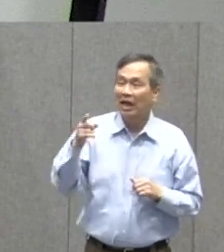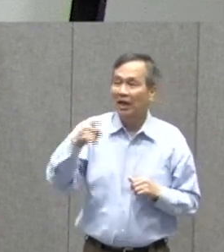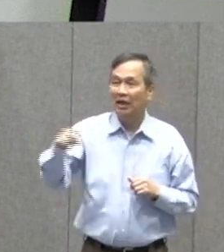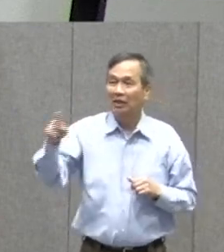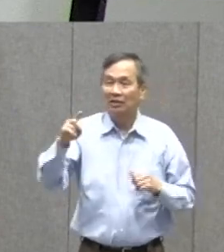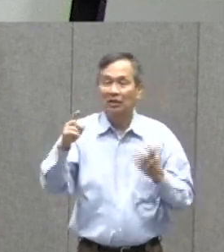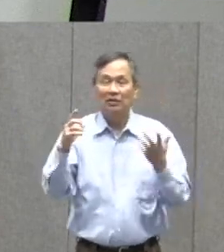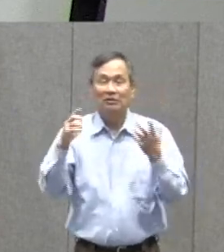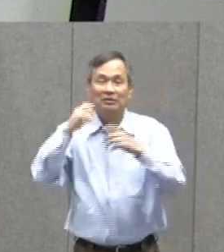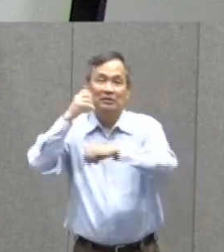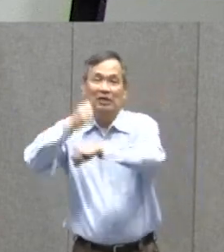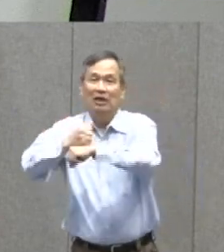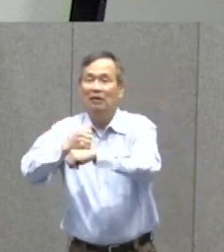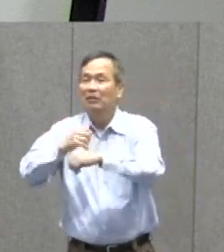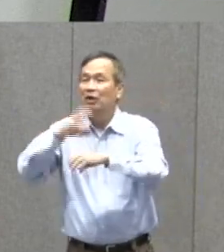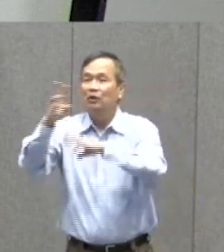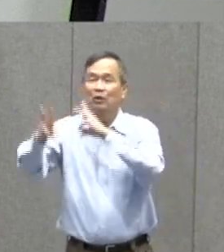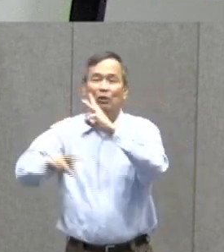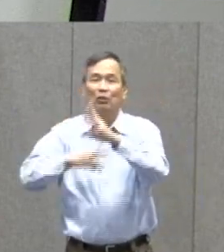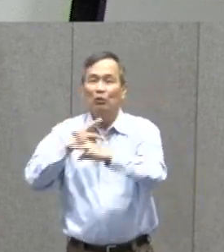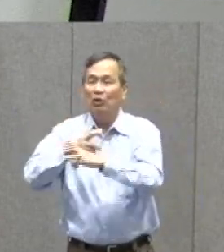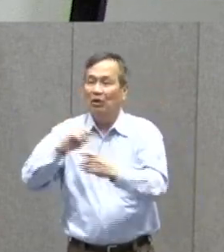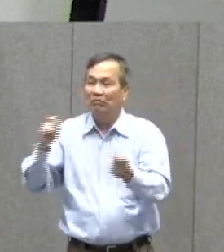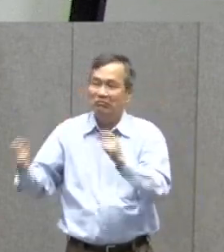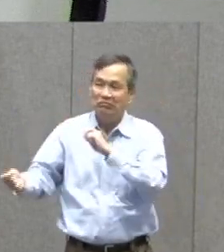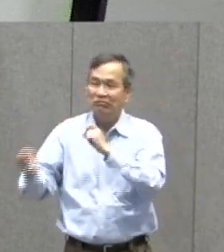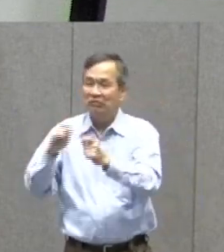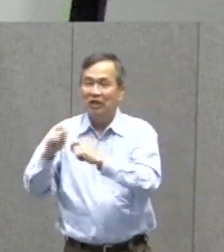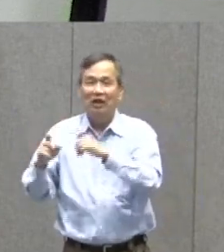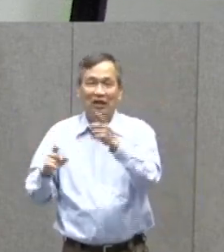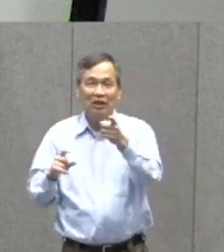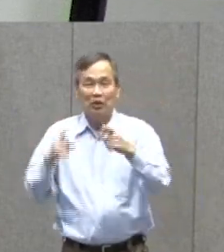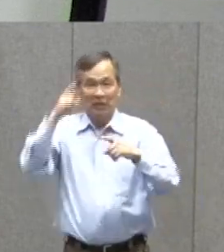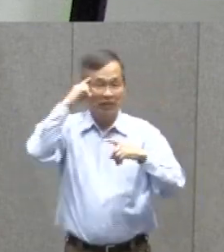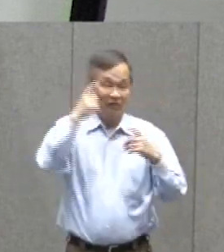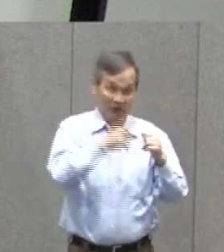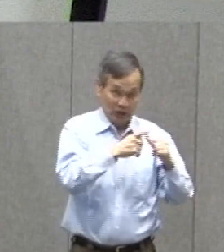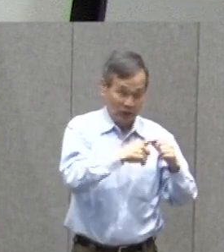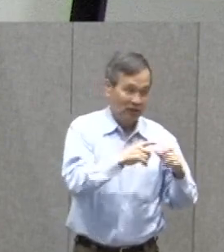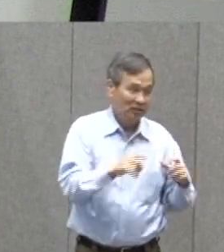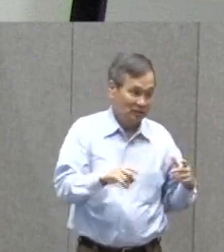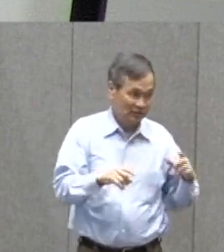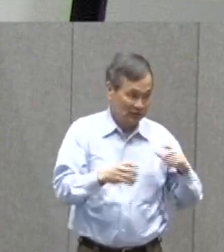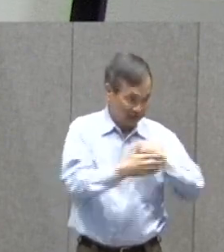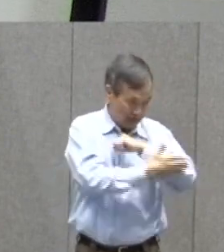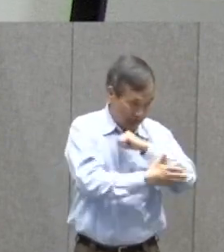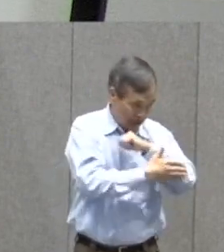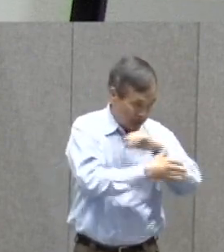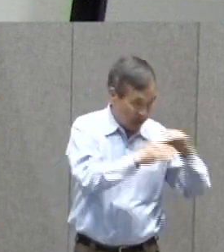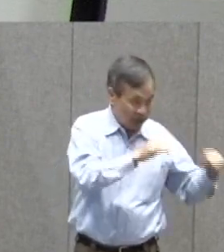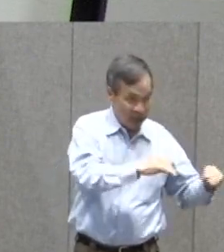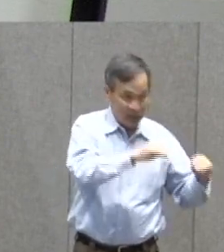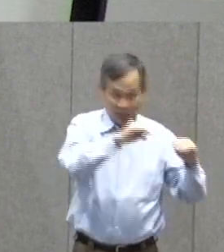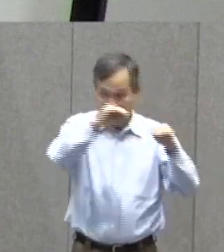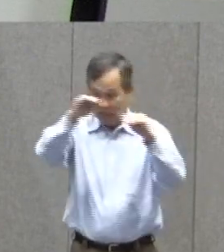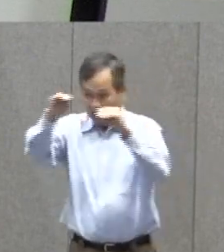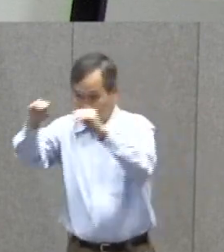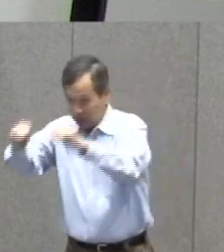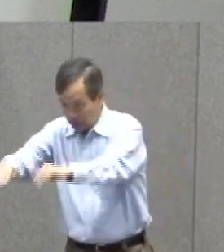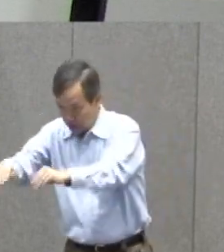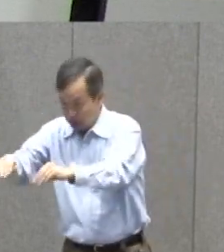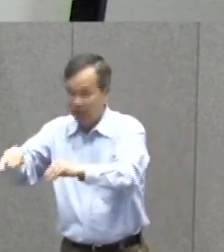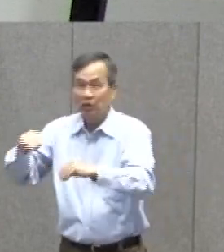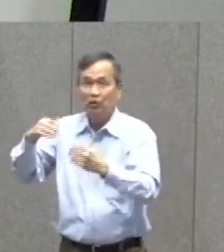So, of course, Yuri was dreaming about coming from another country, from her home country to another country,